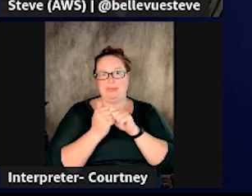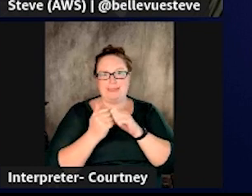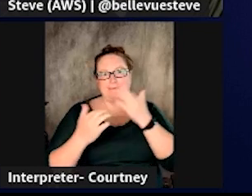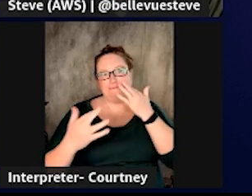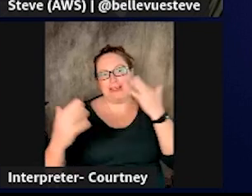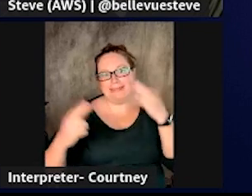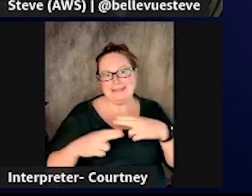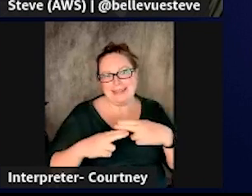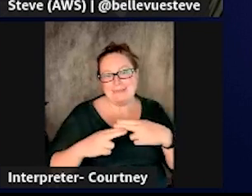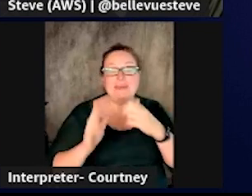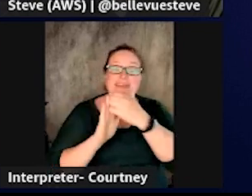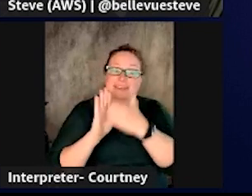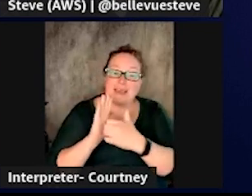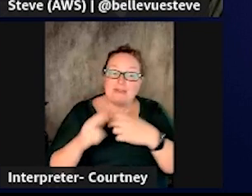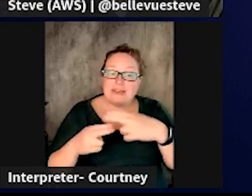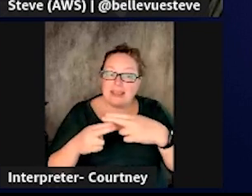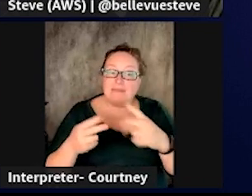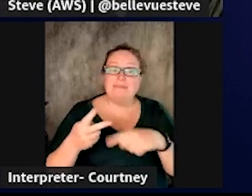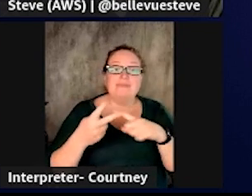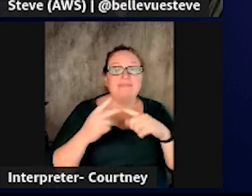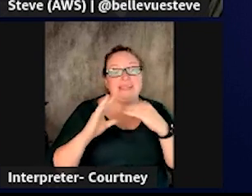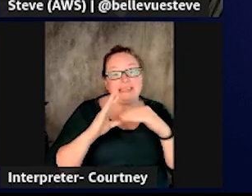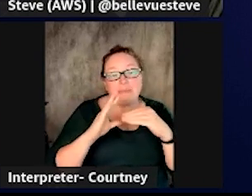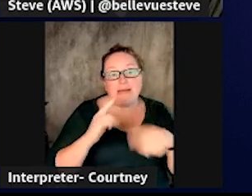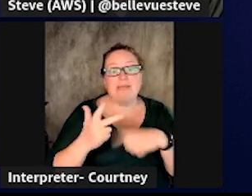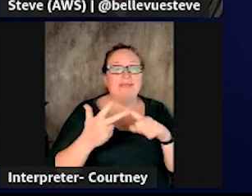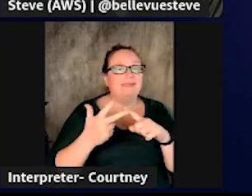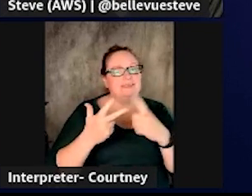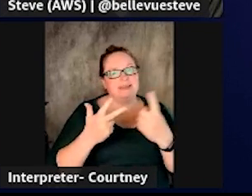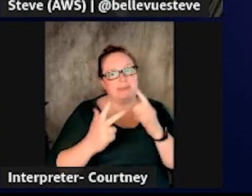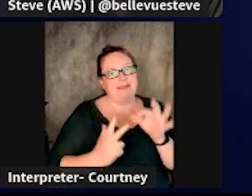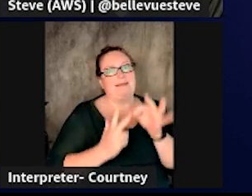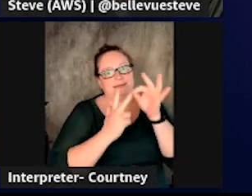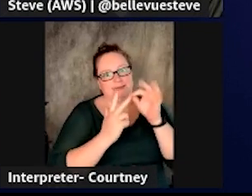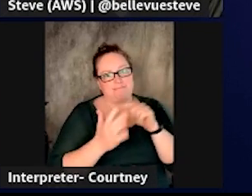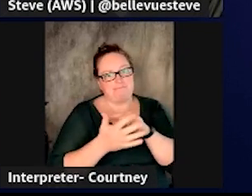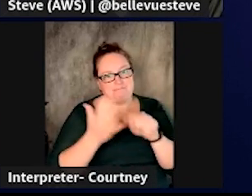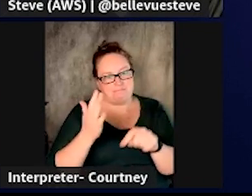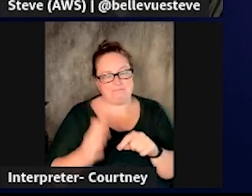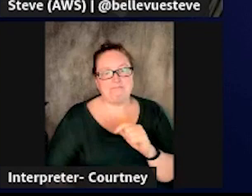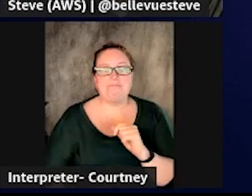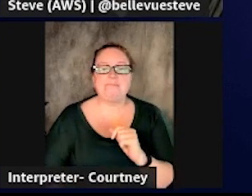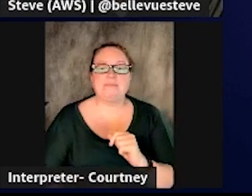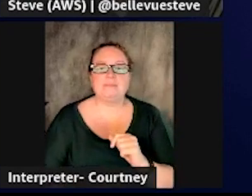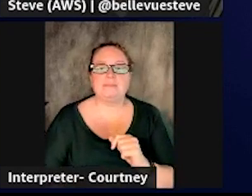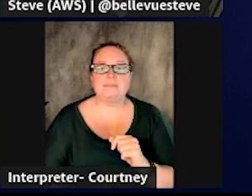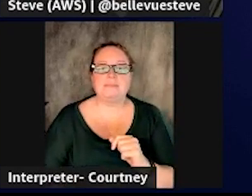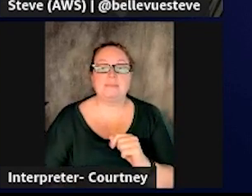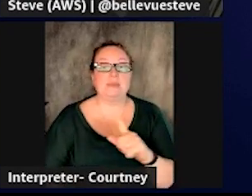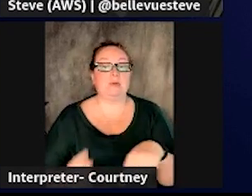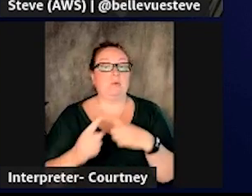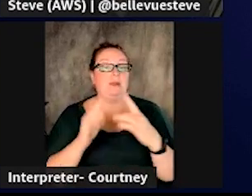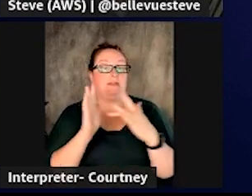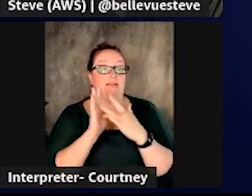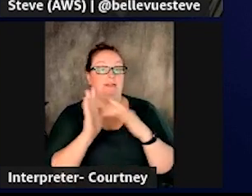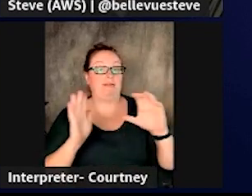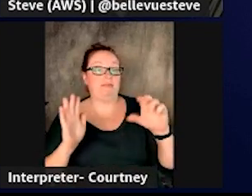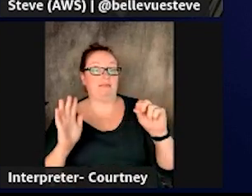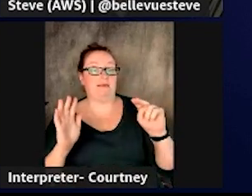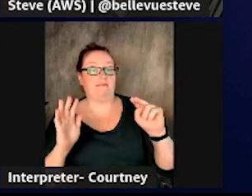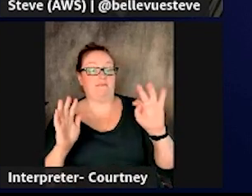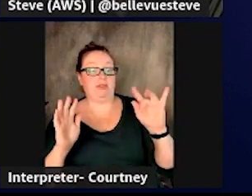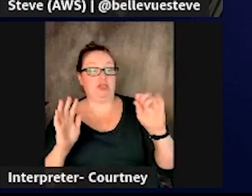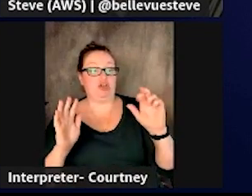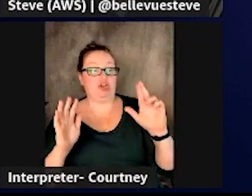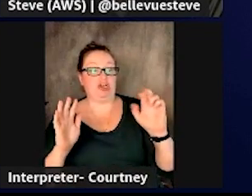name or their email or something custom. Now, I've actually already, and once I click configure, what's going to happen is behind